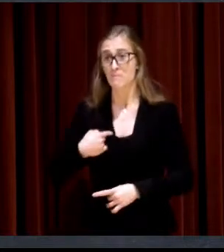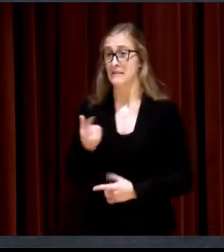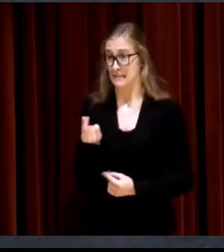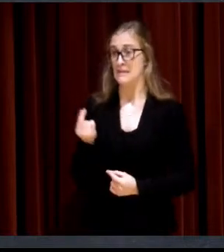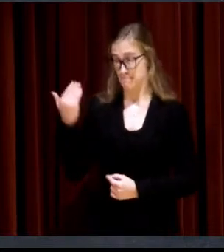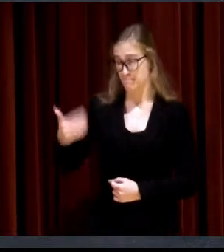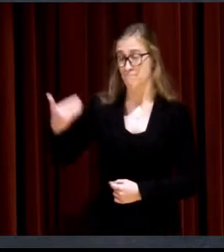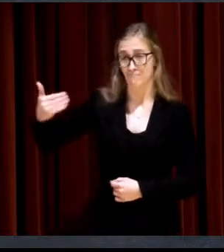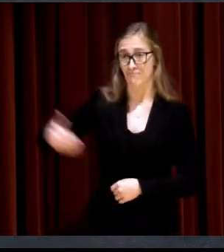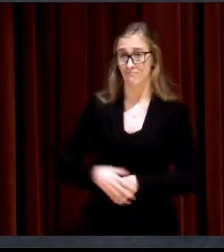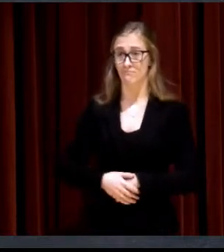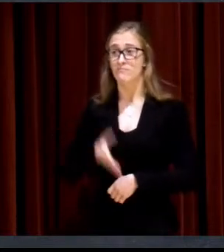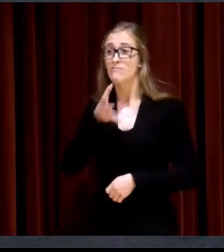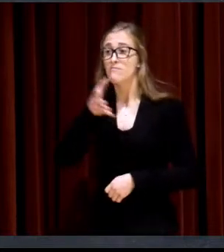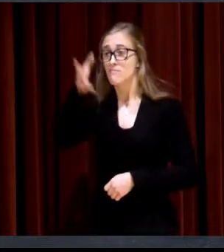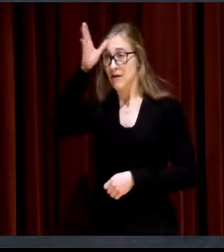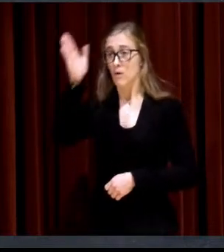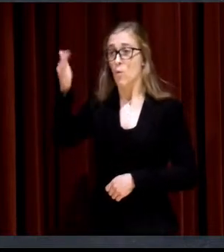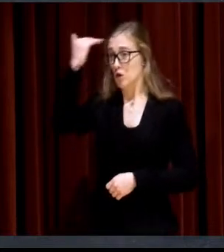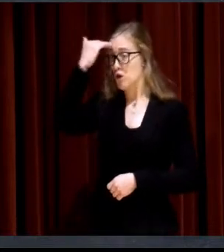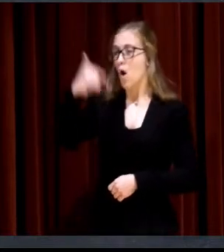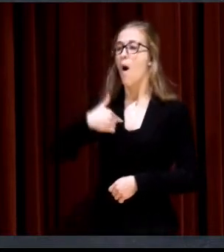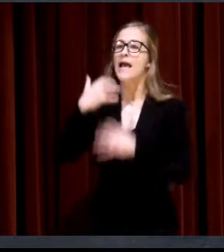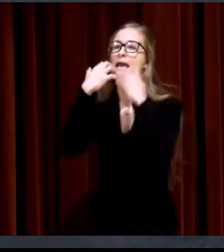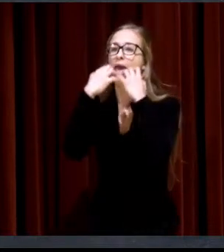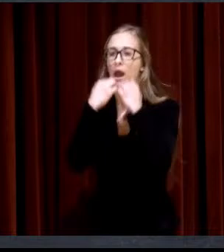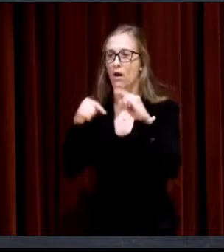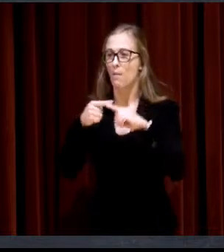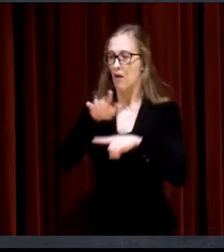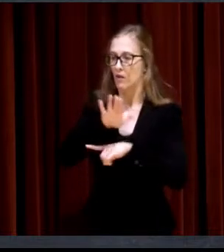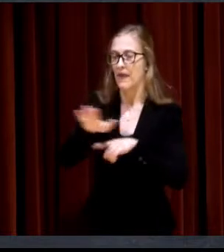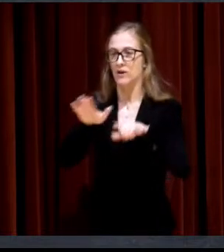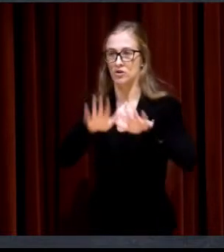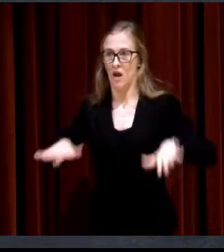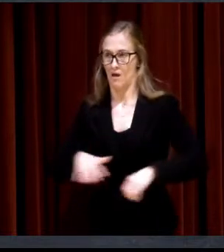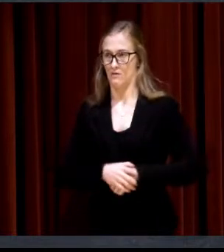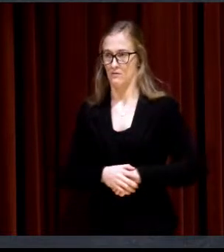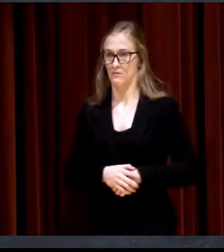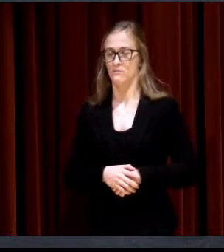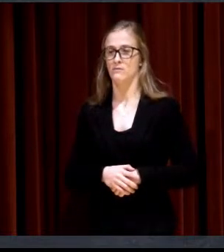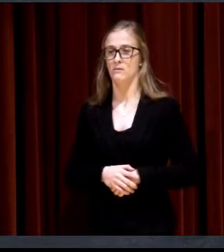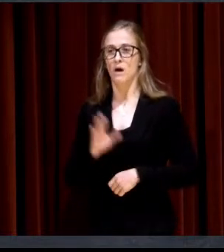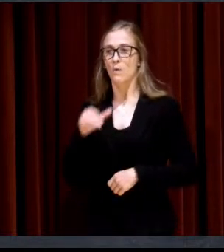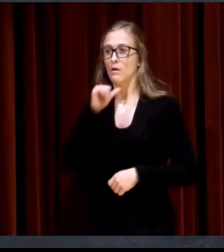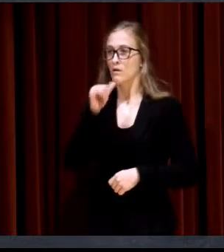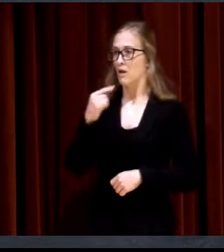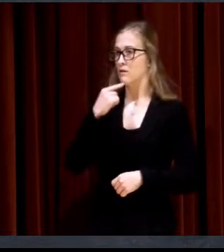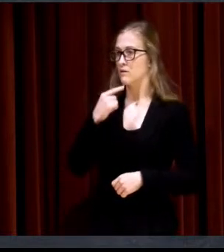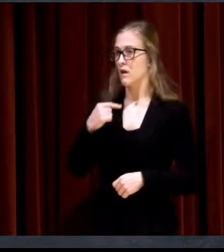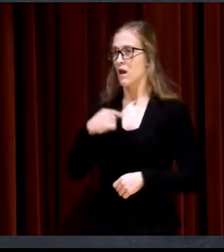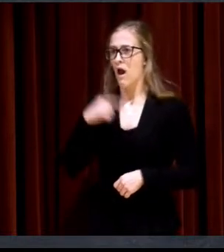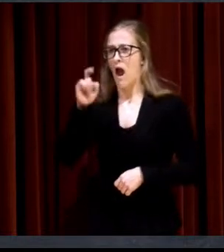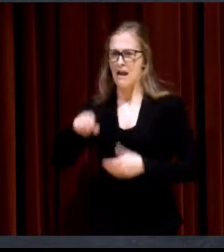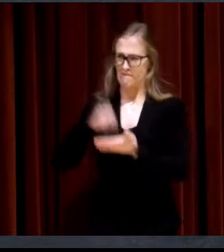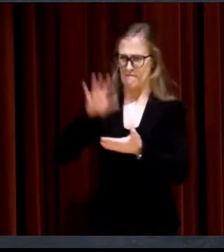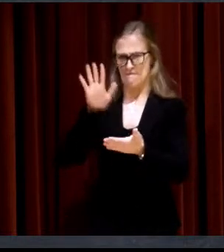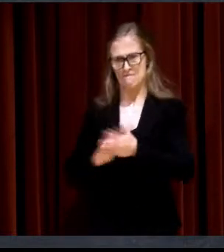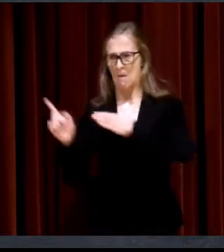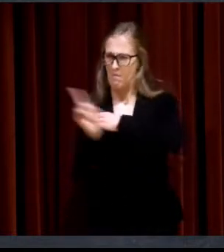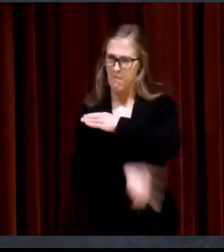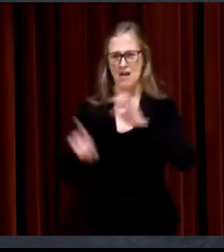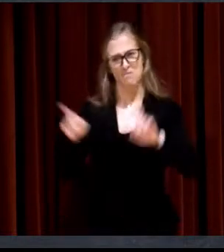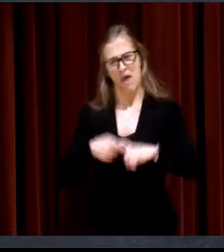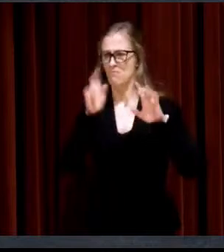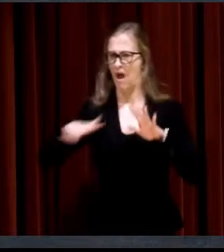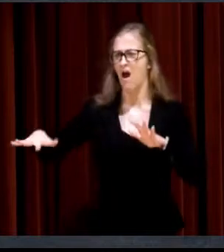the parents would know that I cared about their child, because I'm not gonna say, oh, I need to write you up, you need to be suspended.